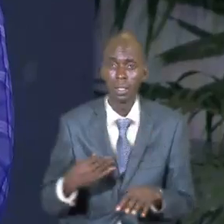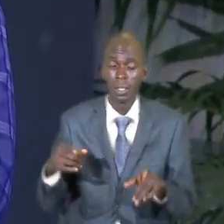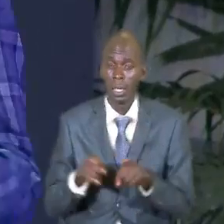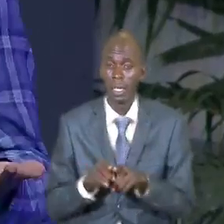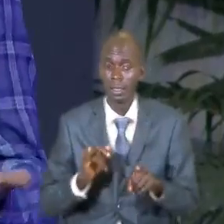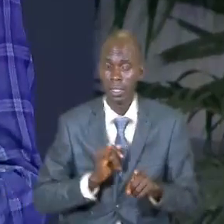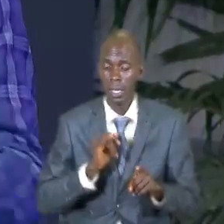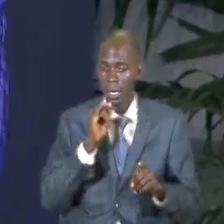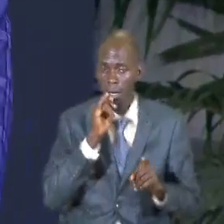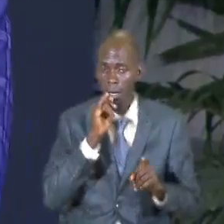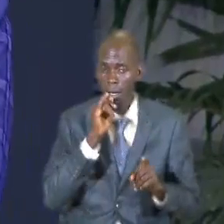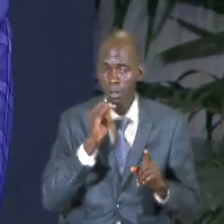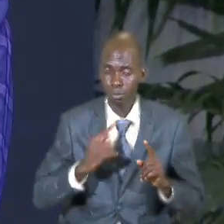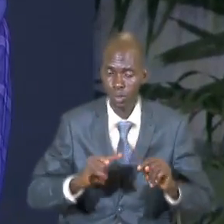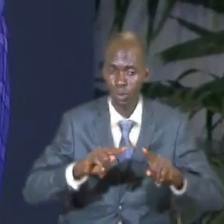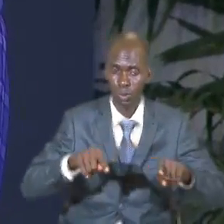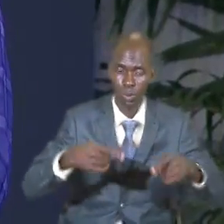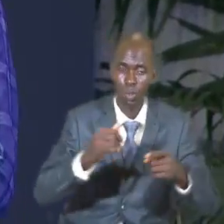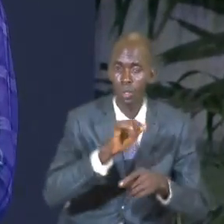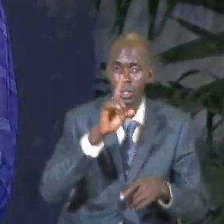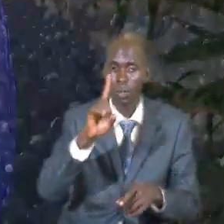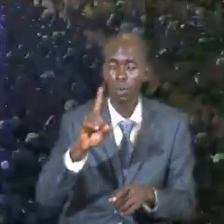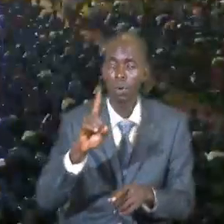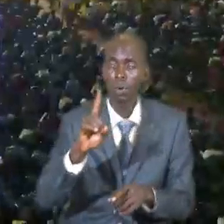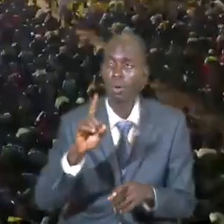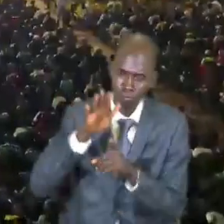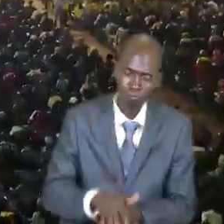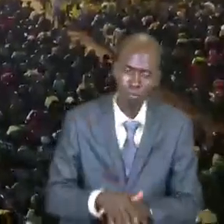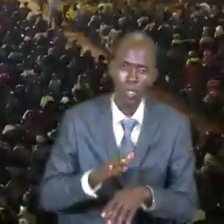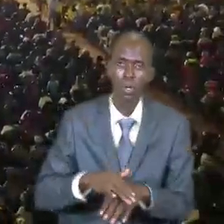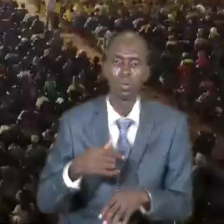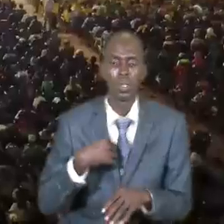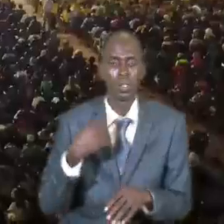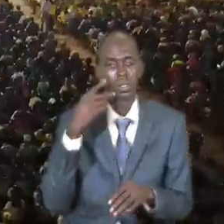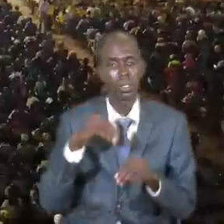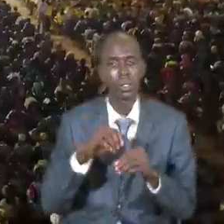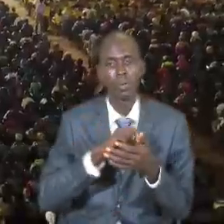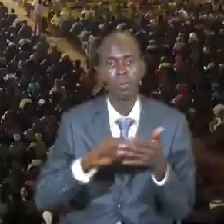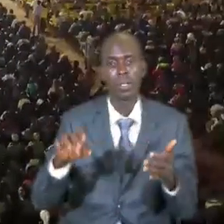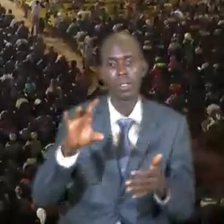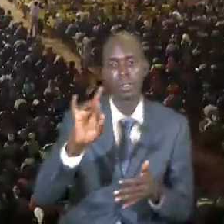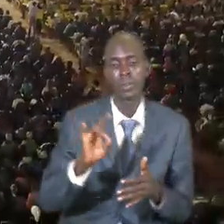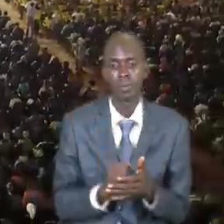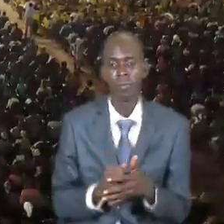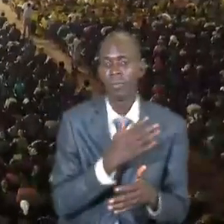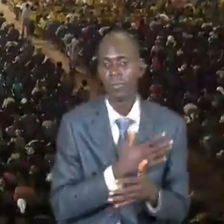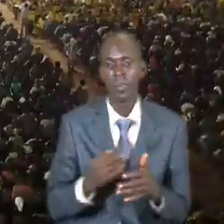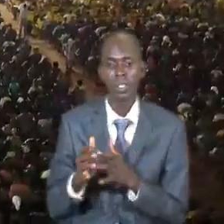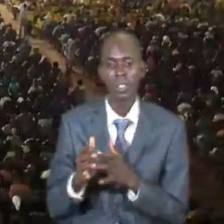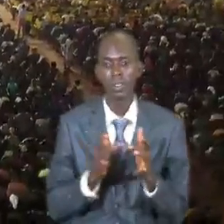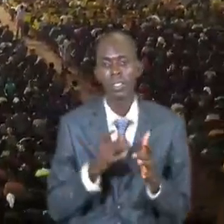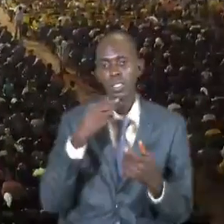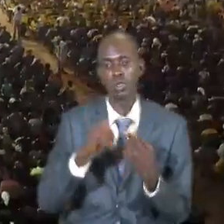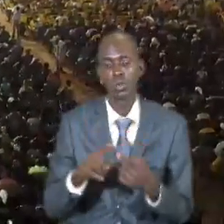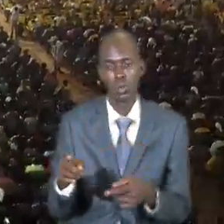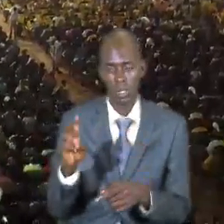down before me. Look at verse 8. In verse 8, Jesus said unto him, he never